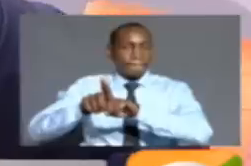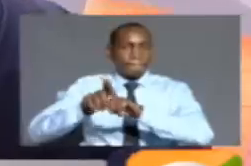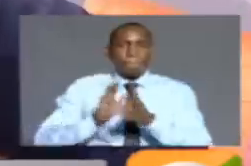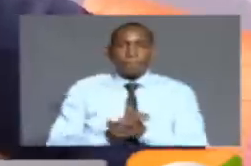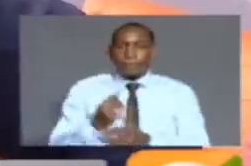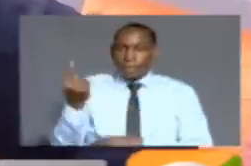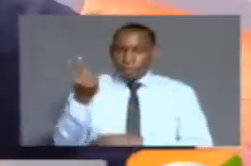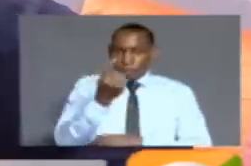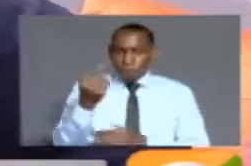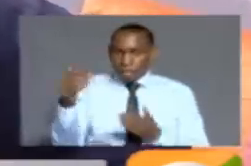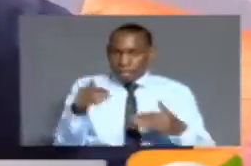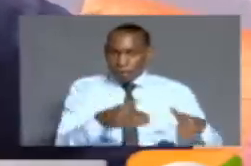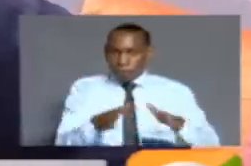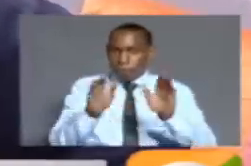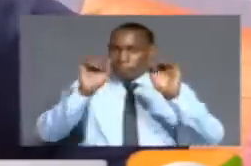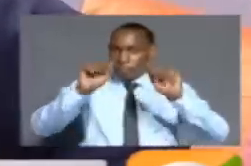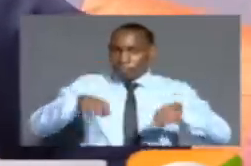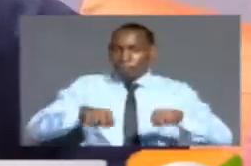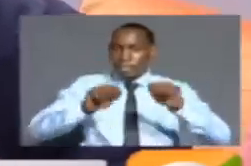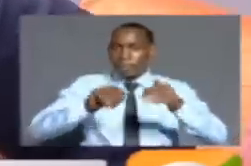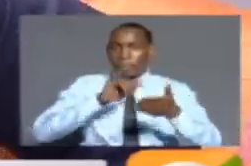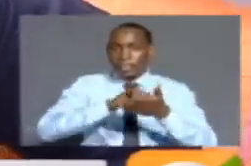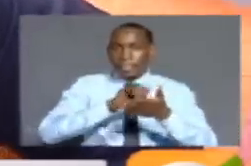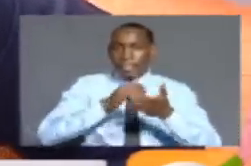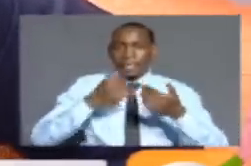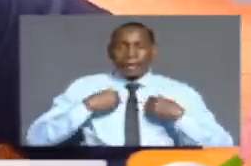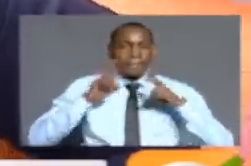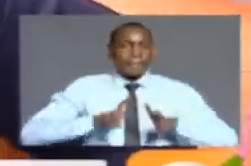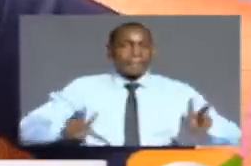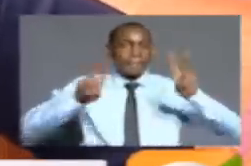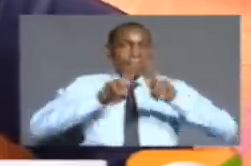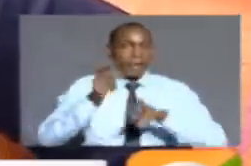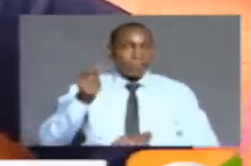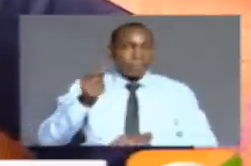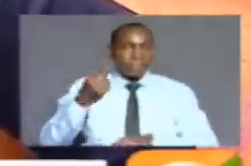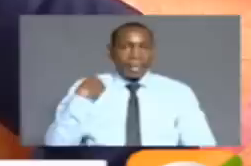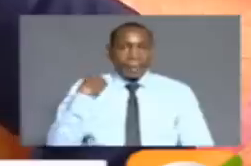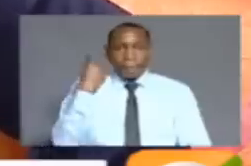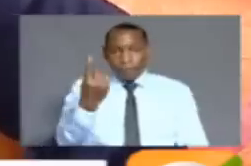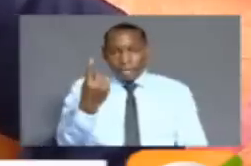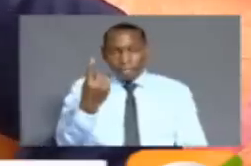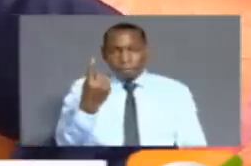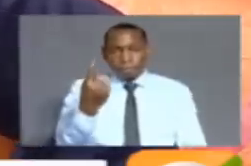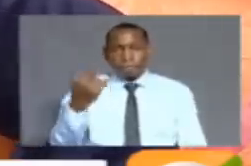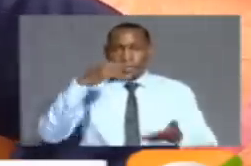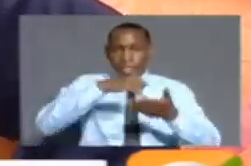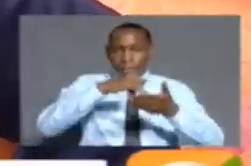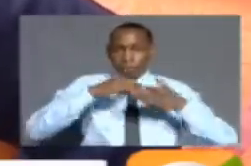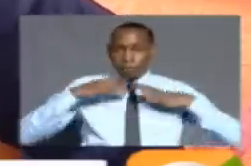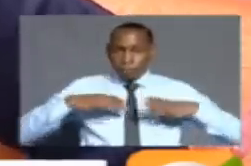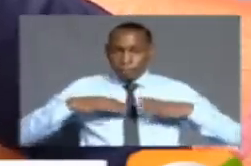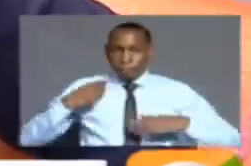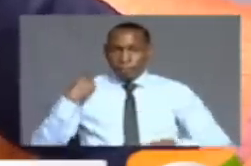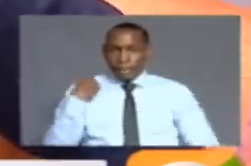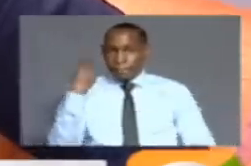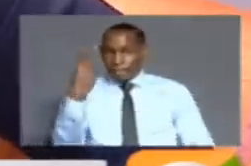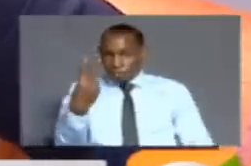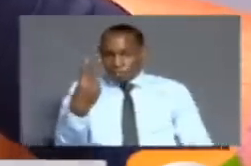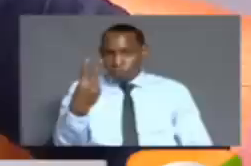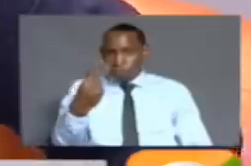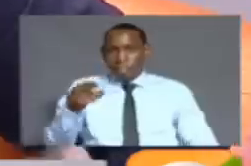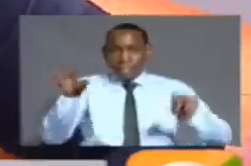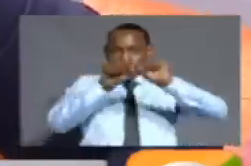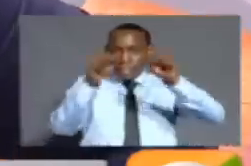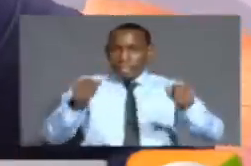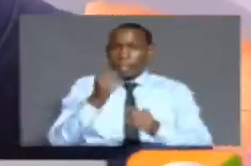way we can be able to ensure that we have value for money is number one, you involve the citizens. Number two, let